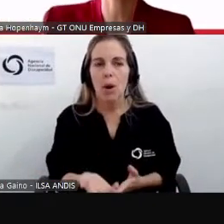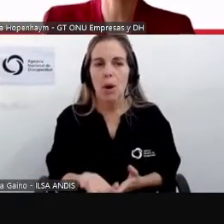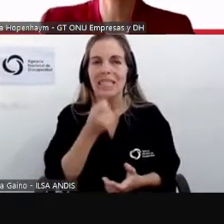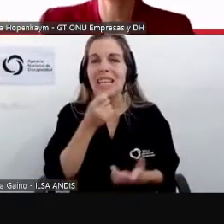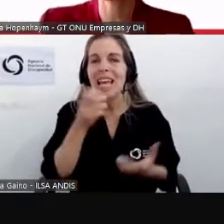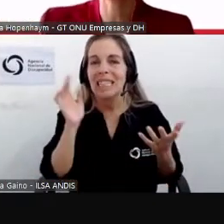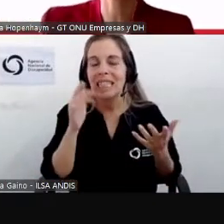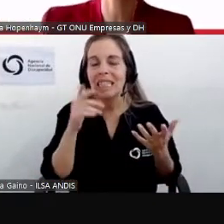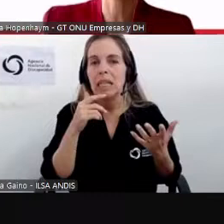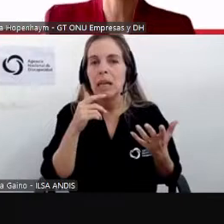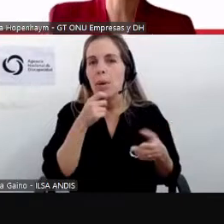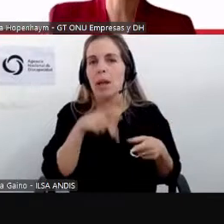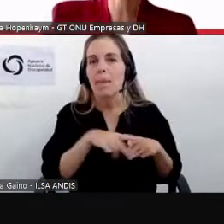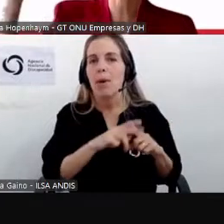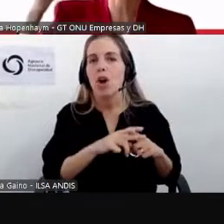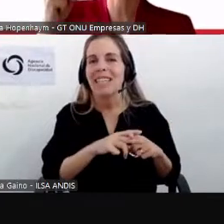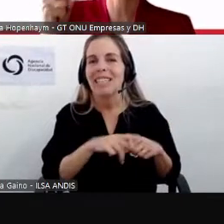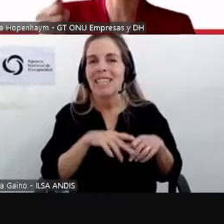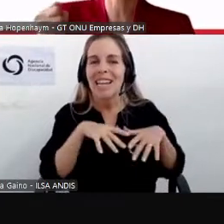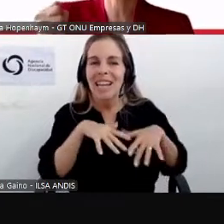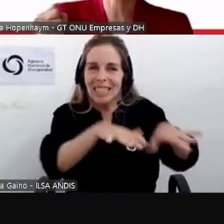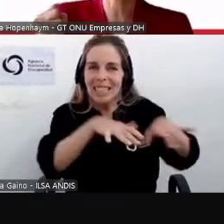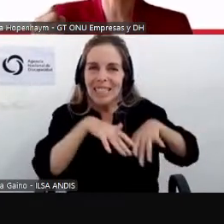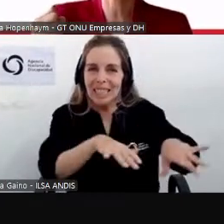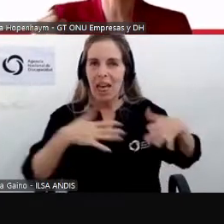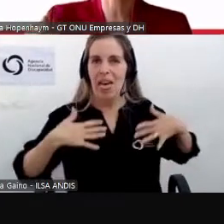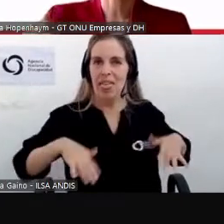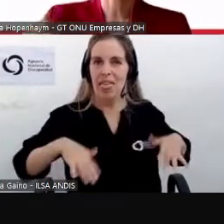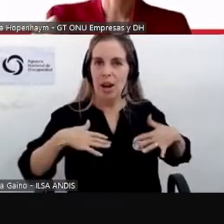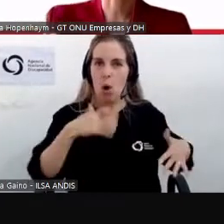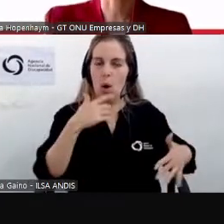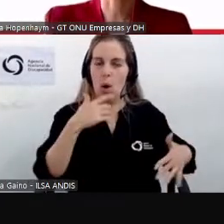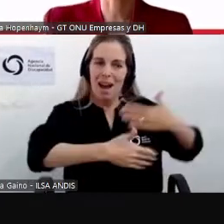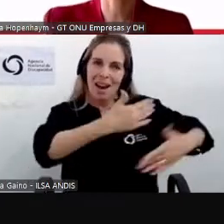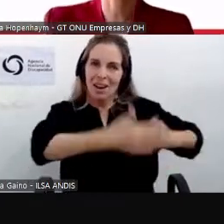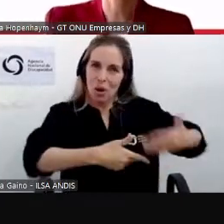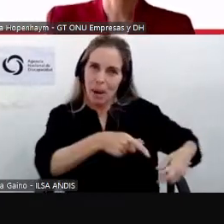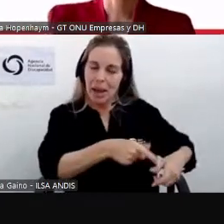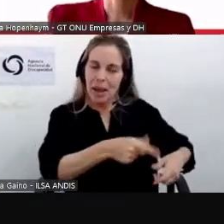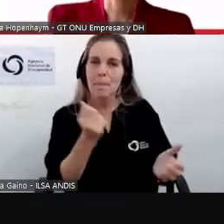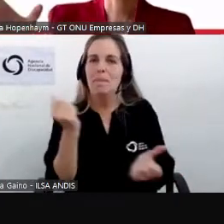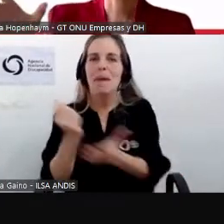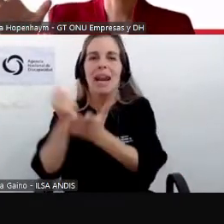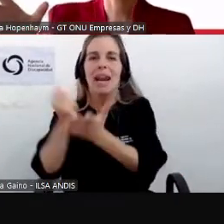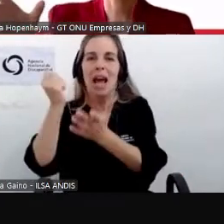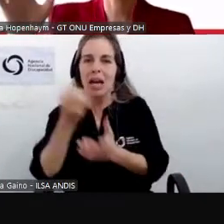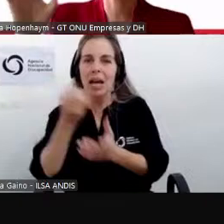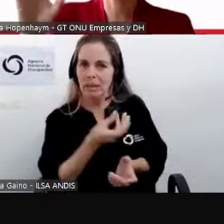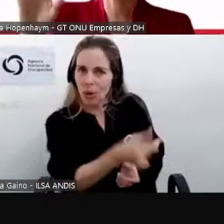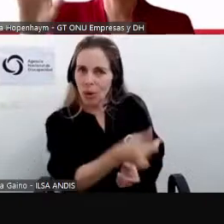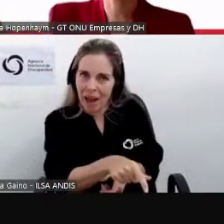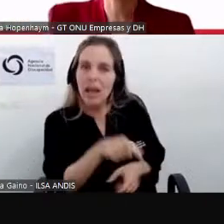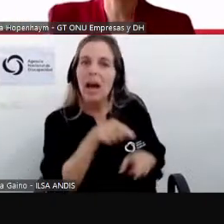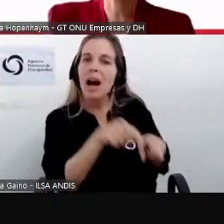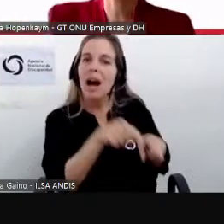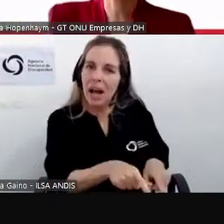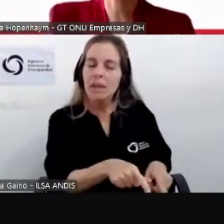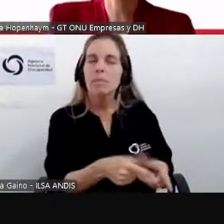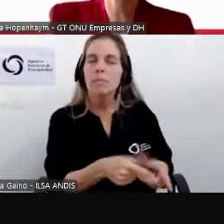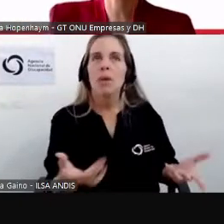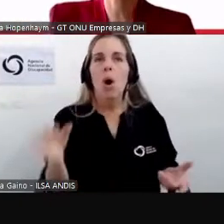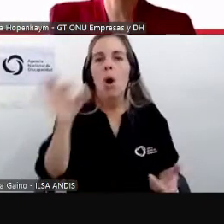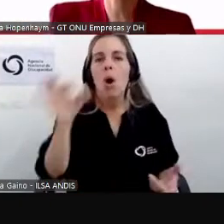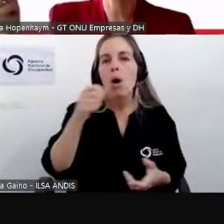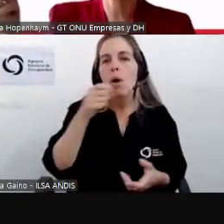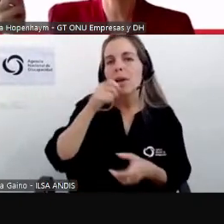We also need to develop and incorporate indicators and follow-up mechanisms, and these need to be clear and effective. Their effectiveness and efficacy must be measured throughout time. Therefore, once the risks have been identified, we need to